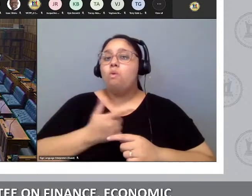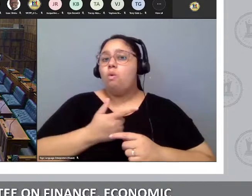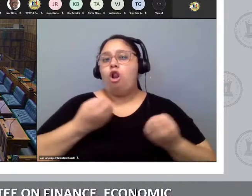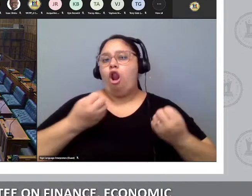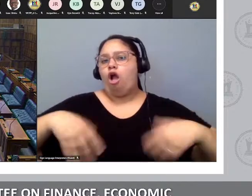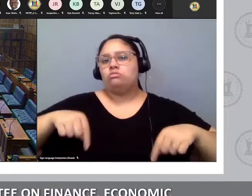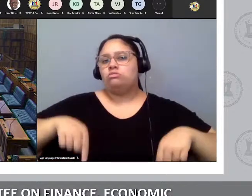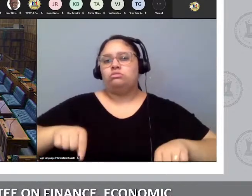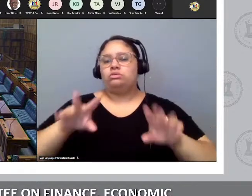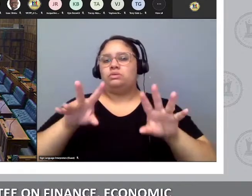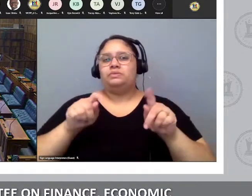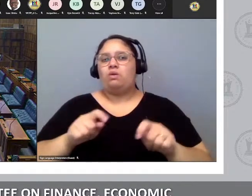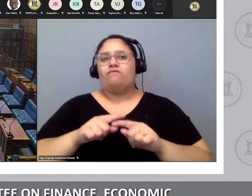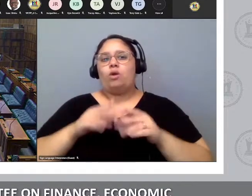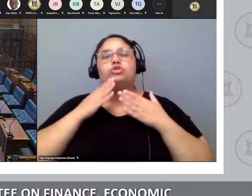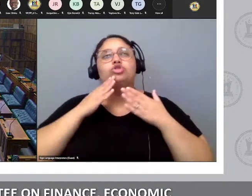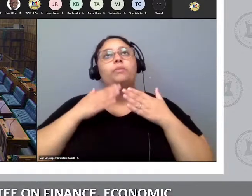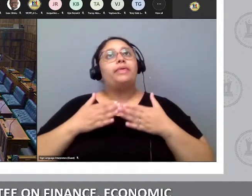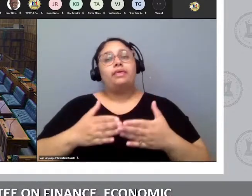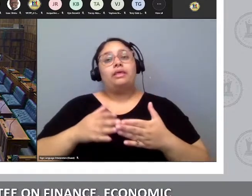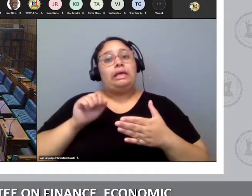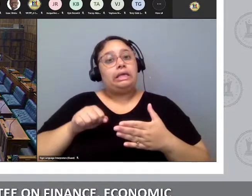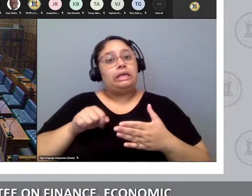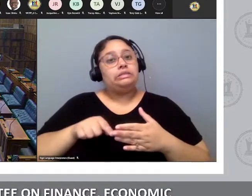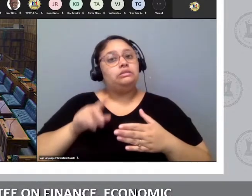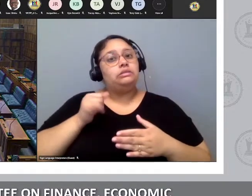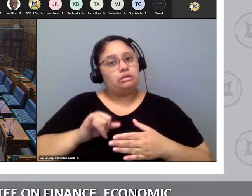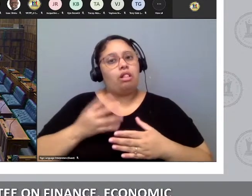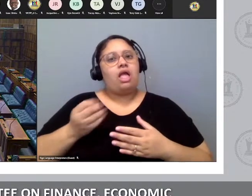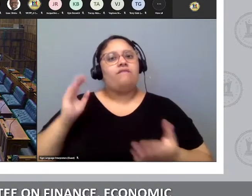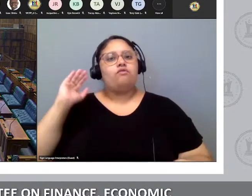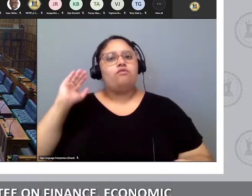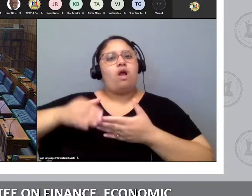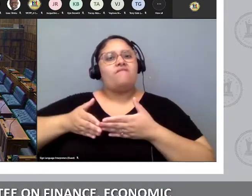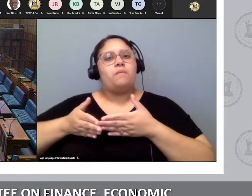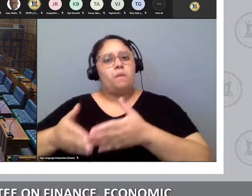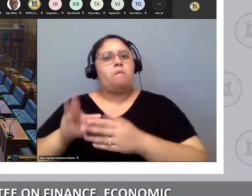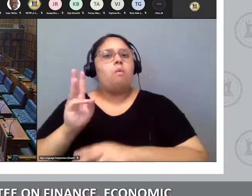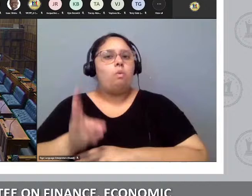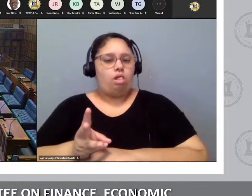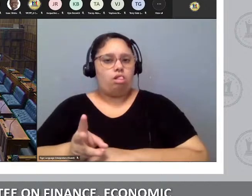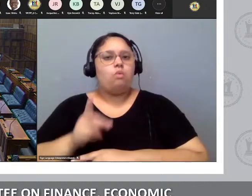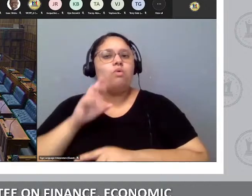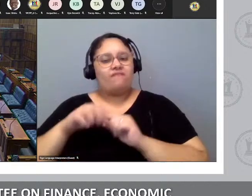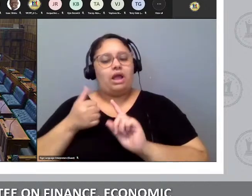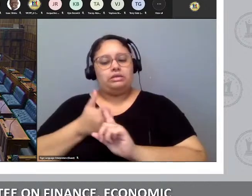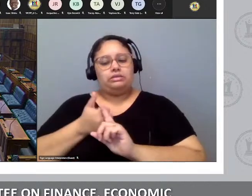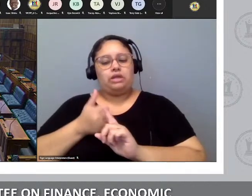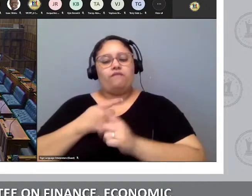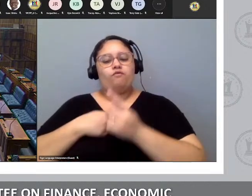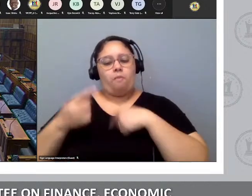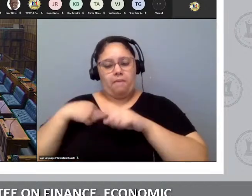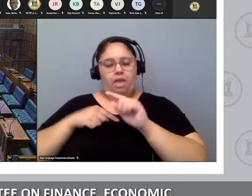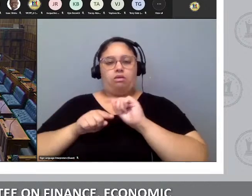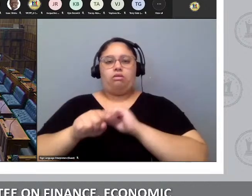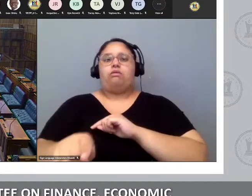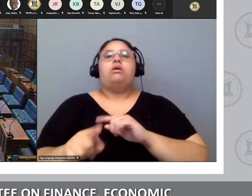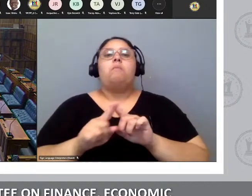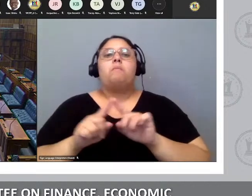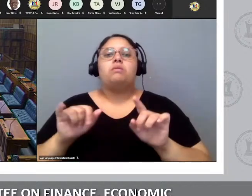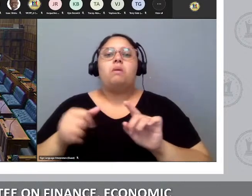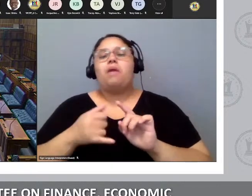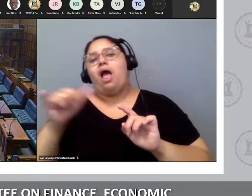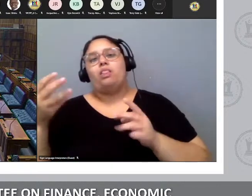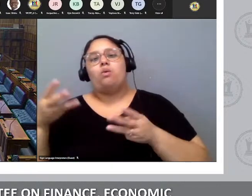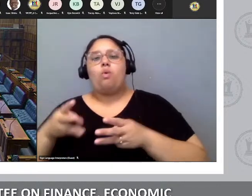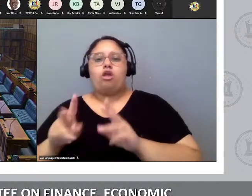to the port of Cape toown from a shipping perspective the cargo still has a destination and will find itself back to destination just by another mode